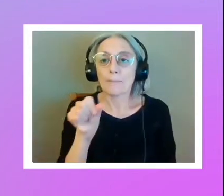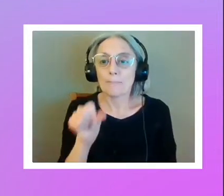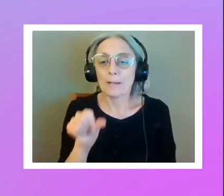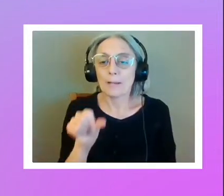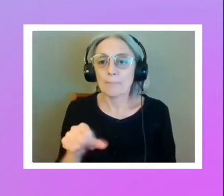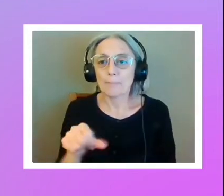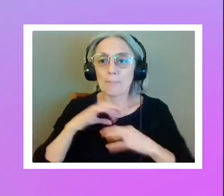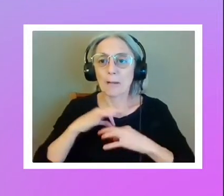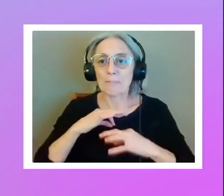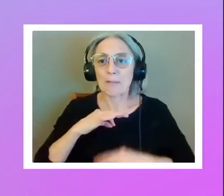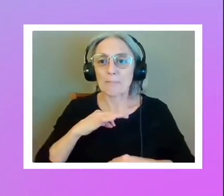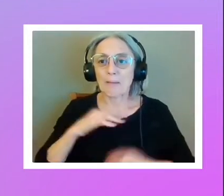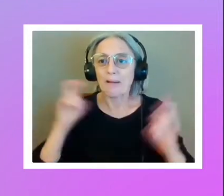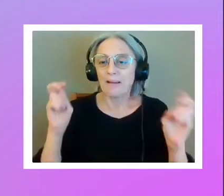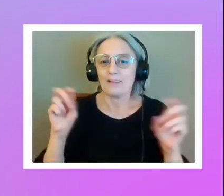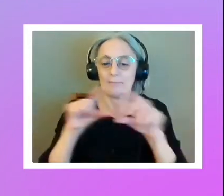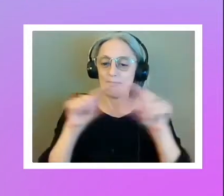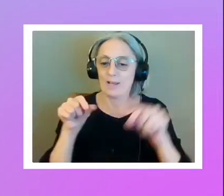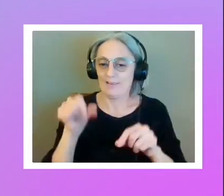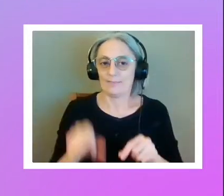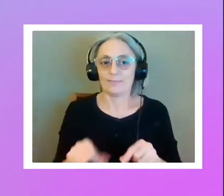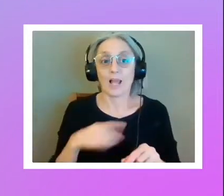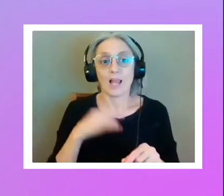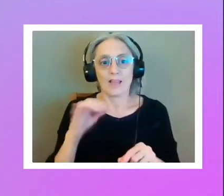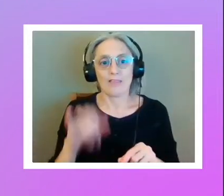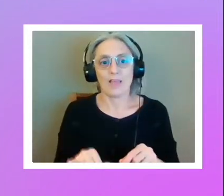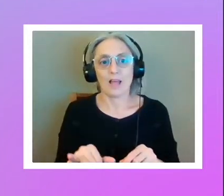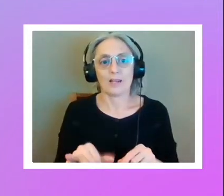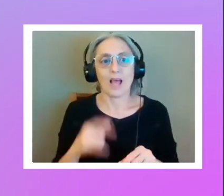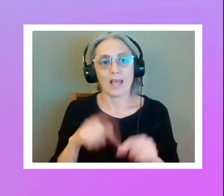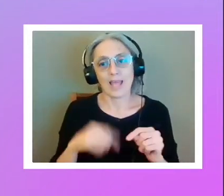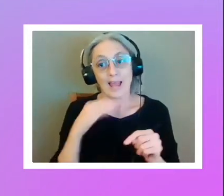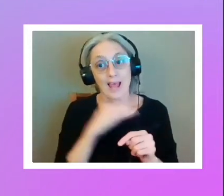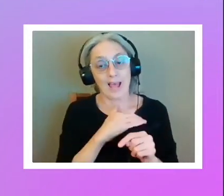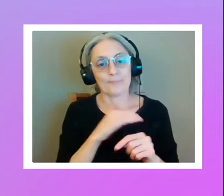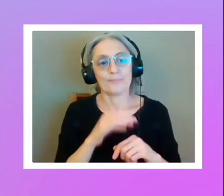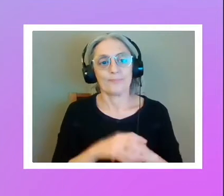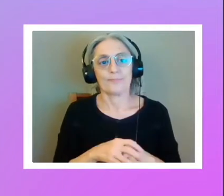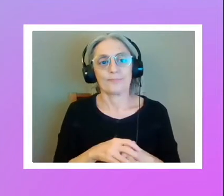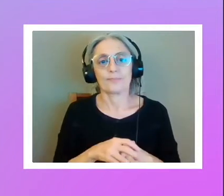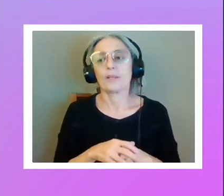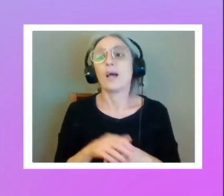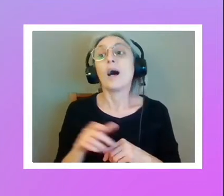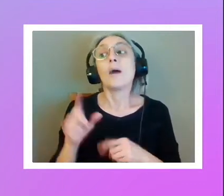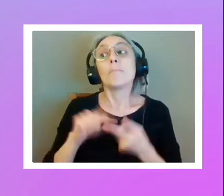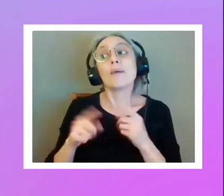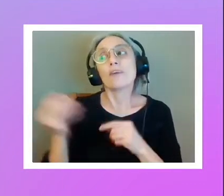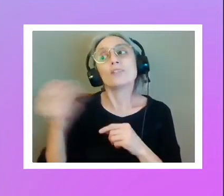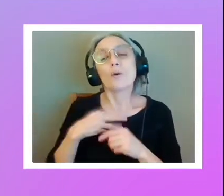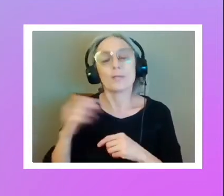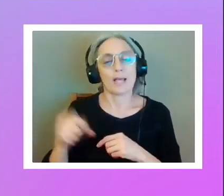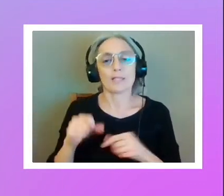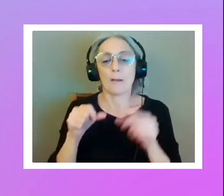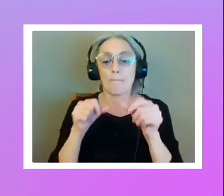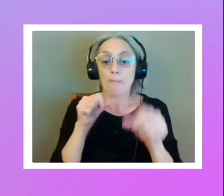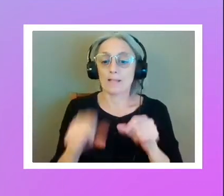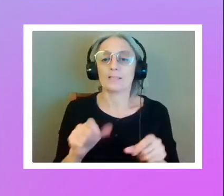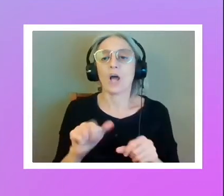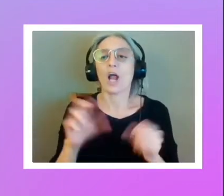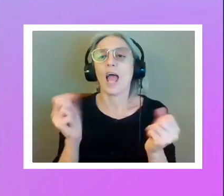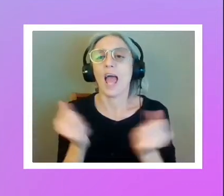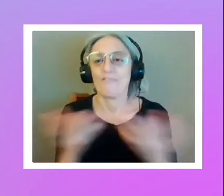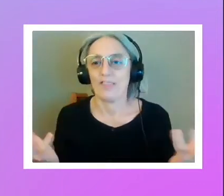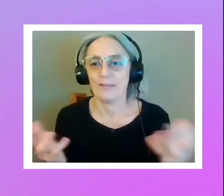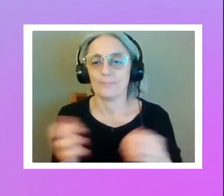and I cannot lie. I stole that from a friend of mine because she knew that buttons are everything. Now, I'm sure many marketers know that